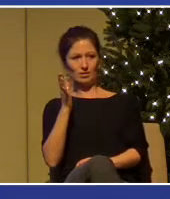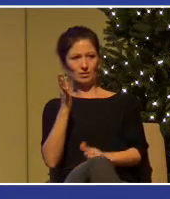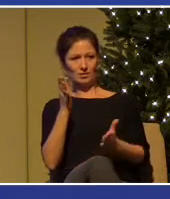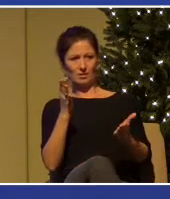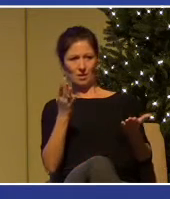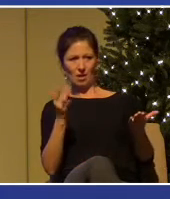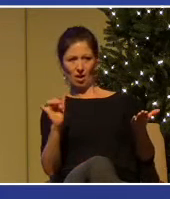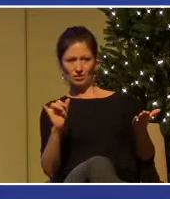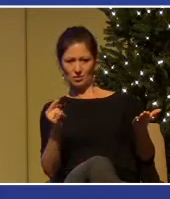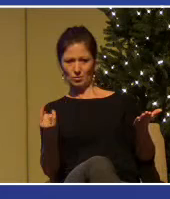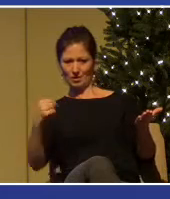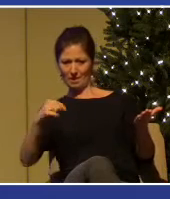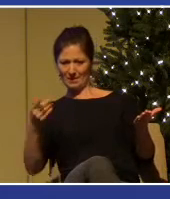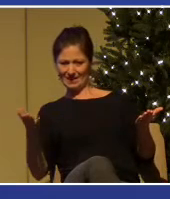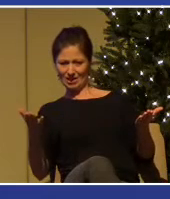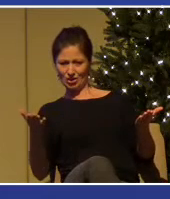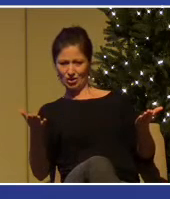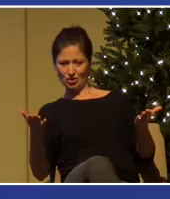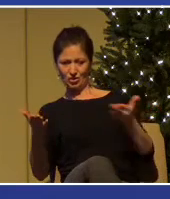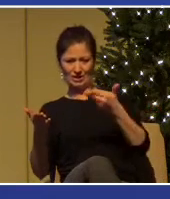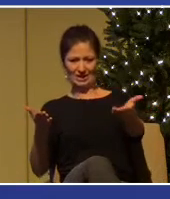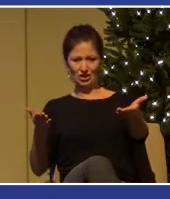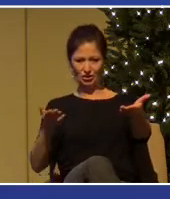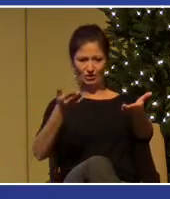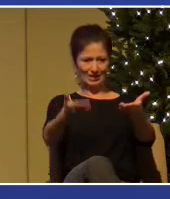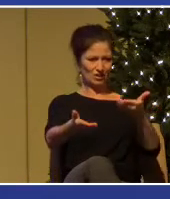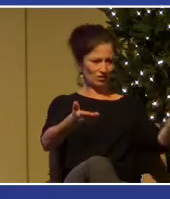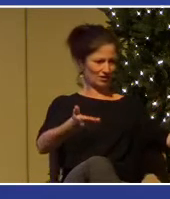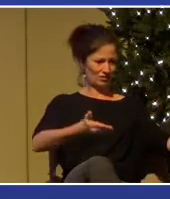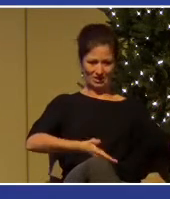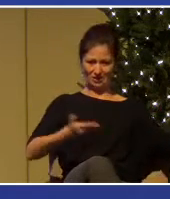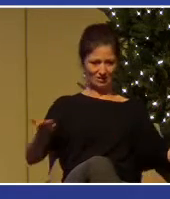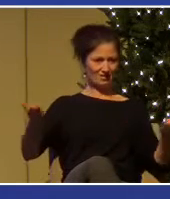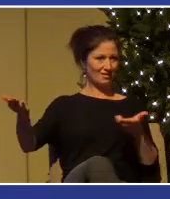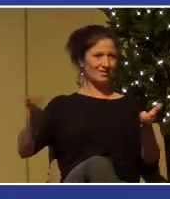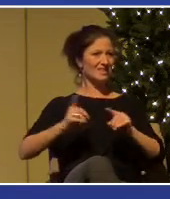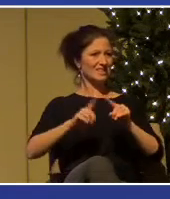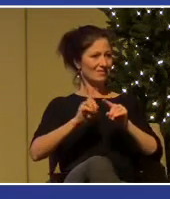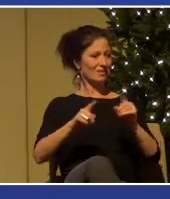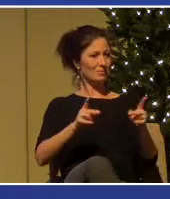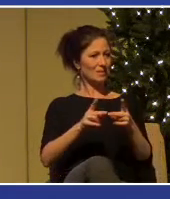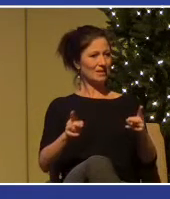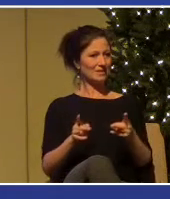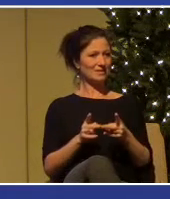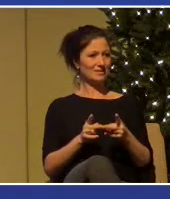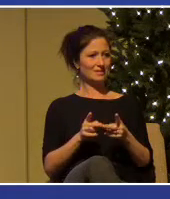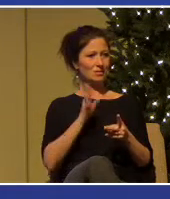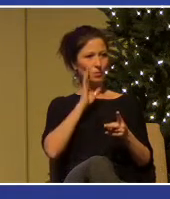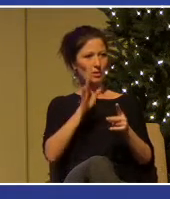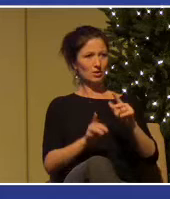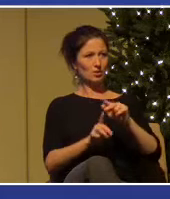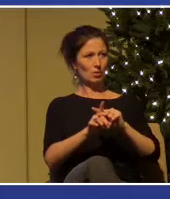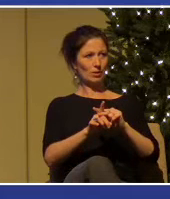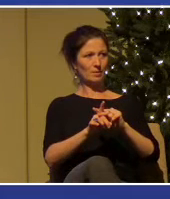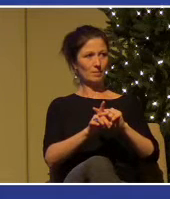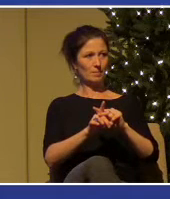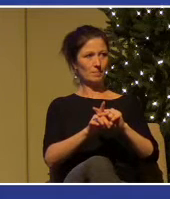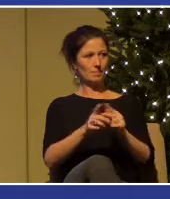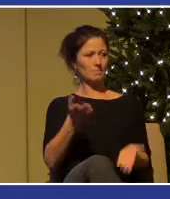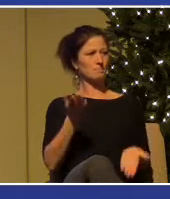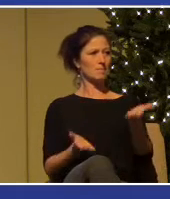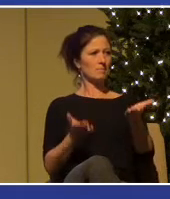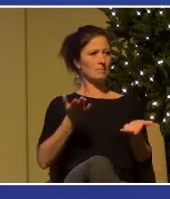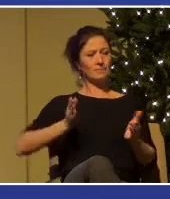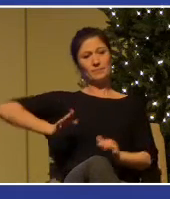well, or here. And we may struggle in those places because we haven't known him coming